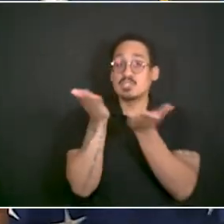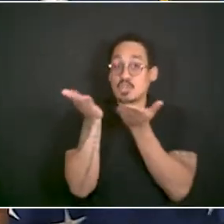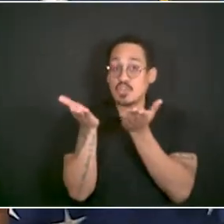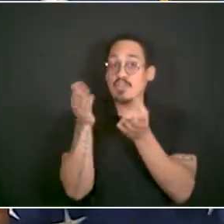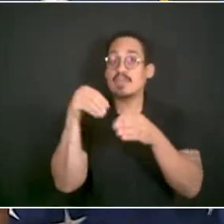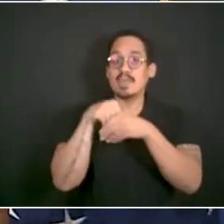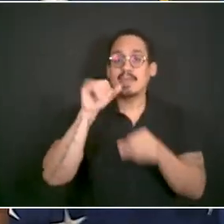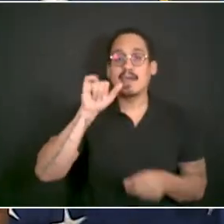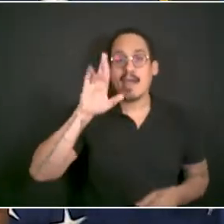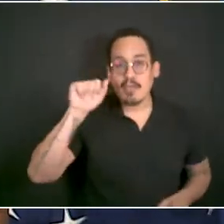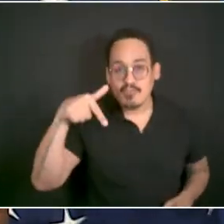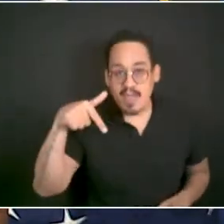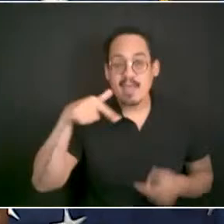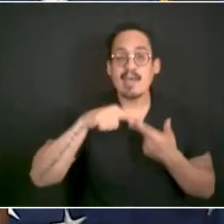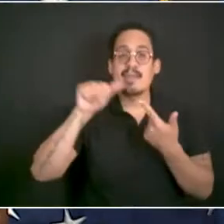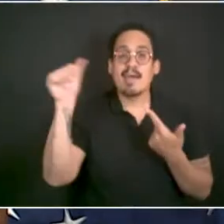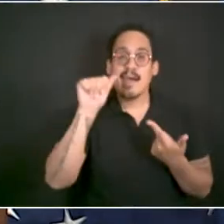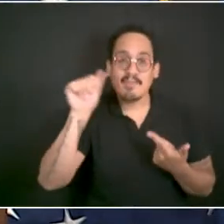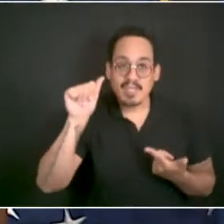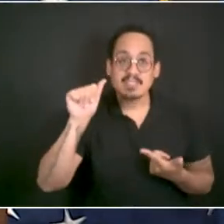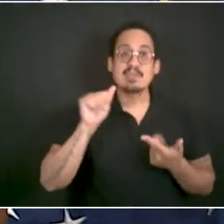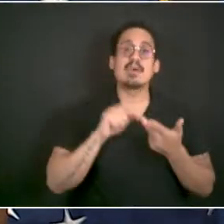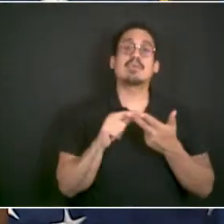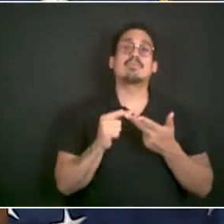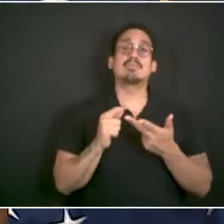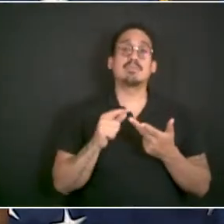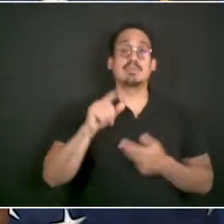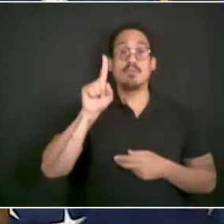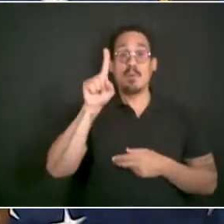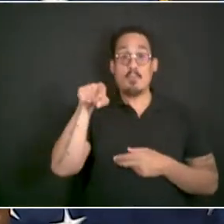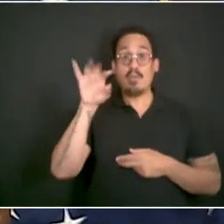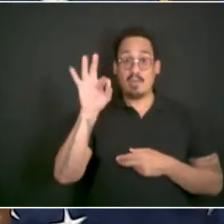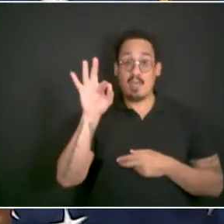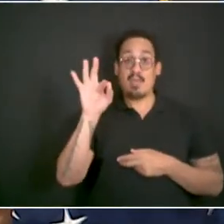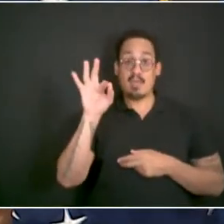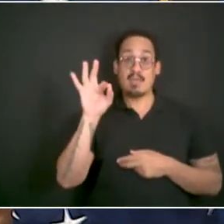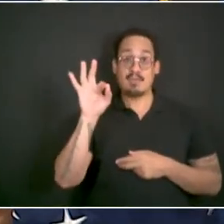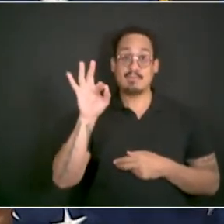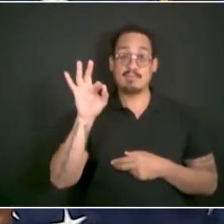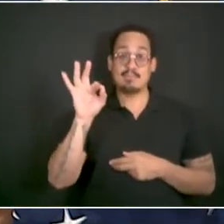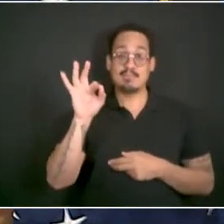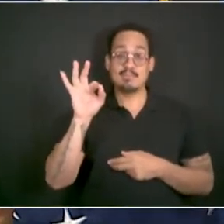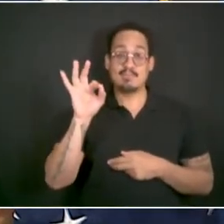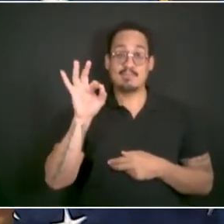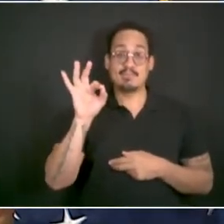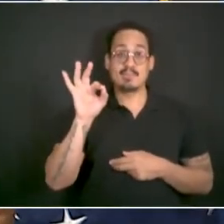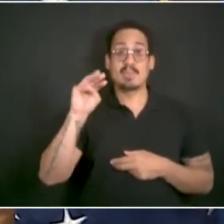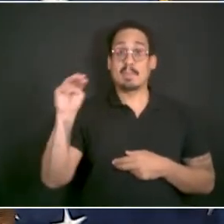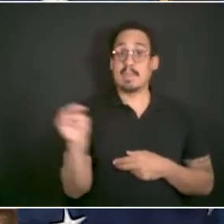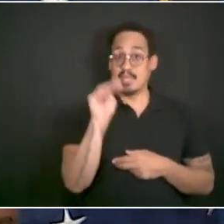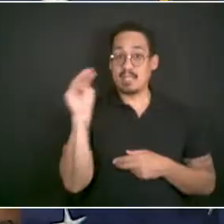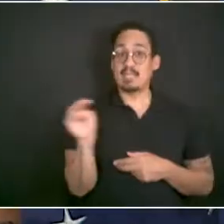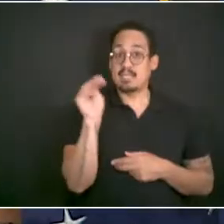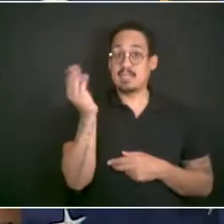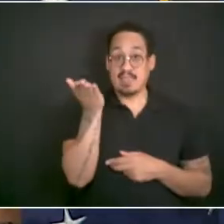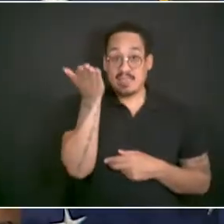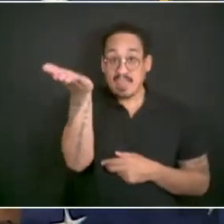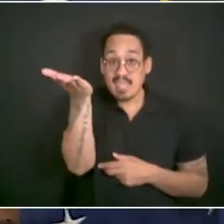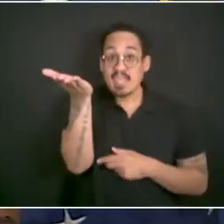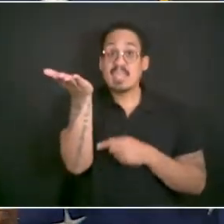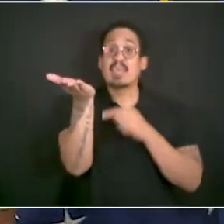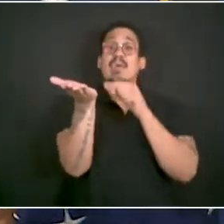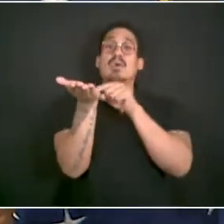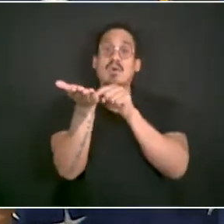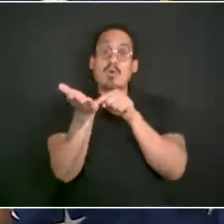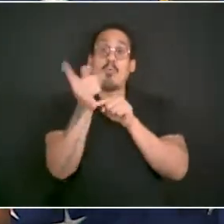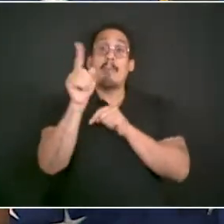operations. 1.9 million served in Iraq or Afghanistan, I'm one of them. The other million served in the other contingency operations. Think Libya,